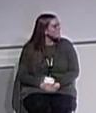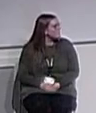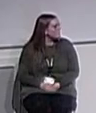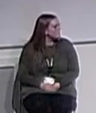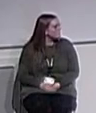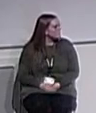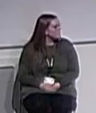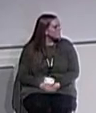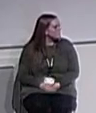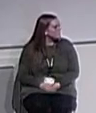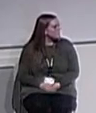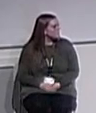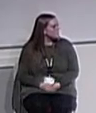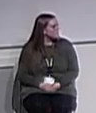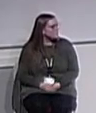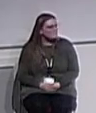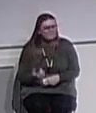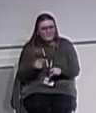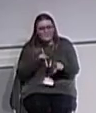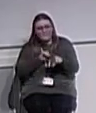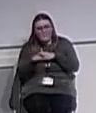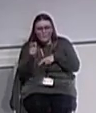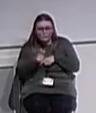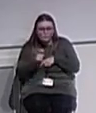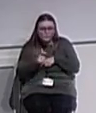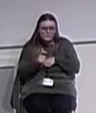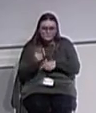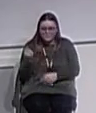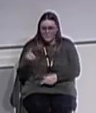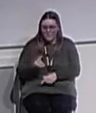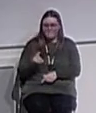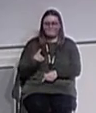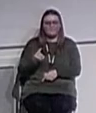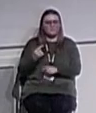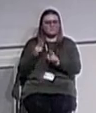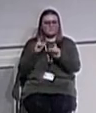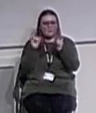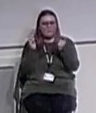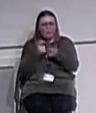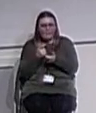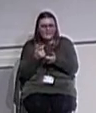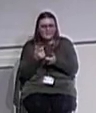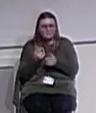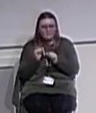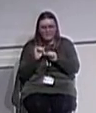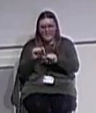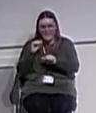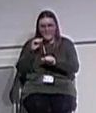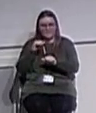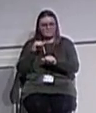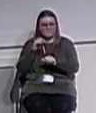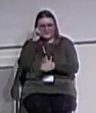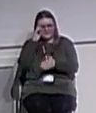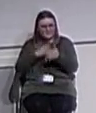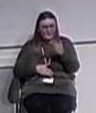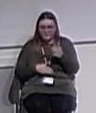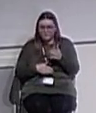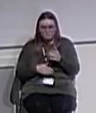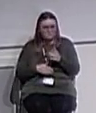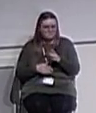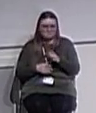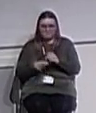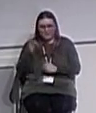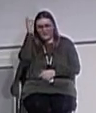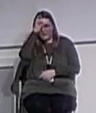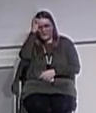bioscience from school, from college, have no other work experience that's relevant to a bioscience career. So having